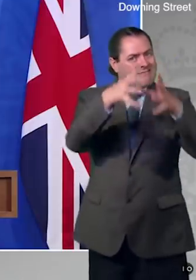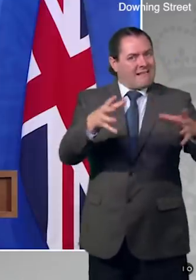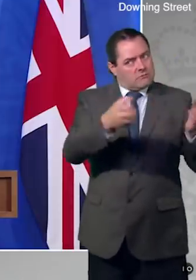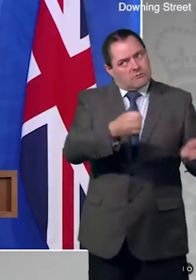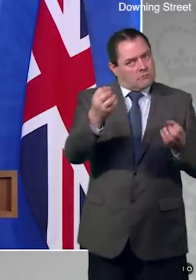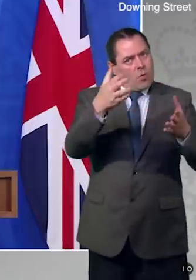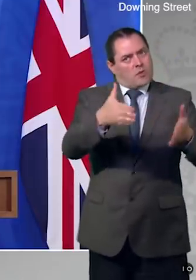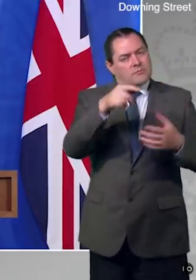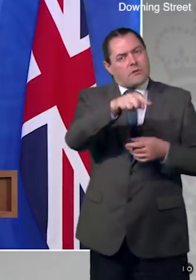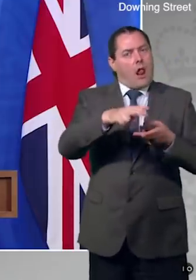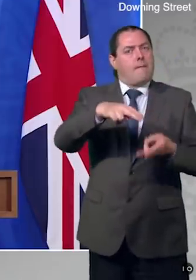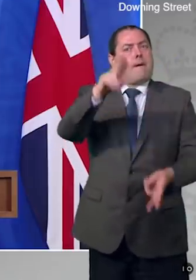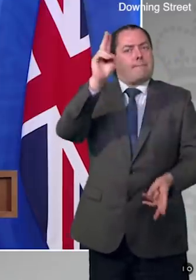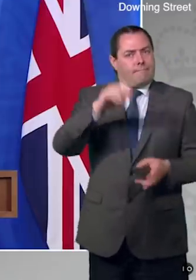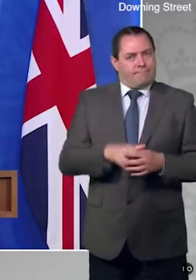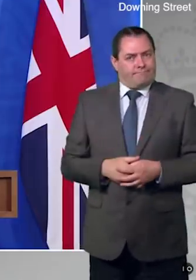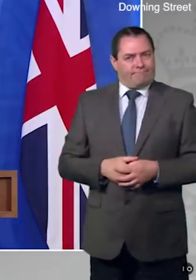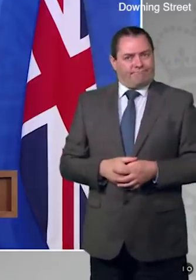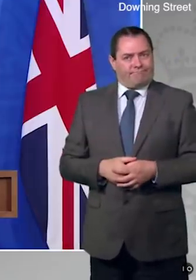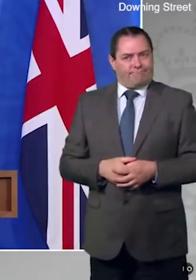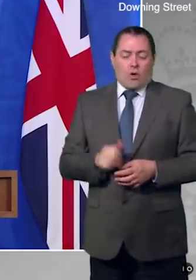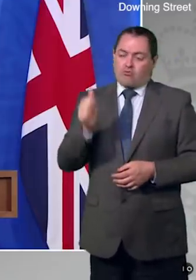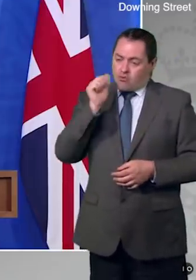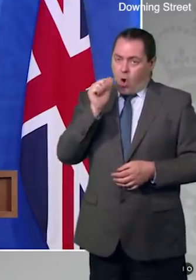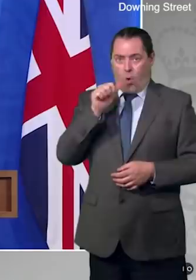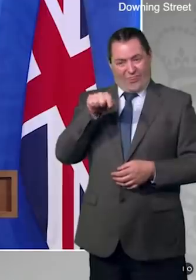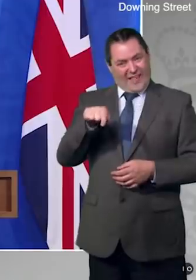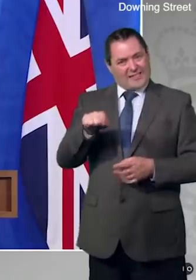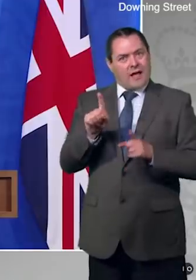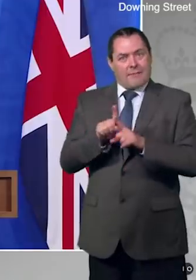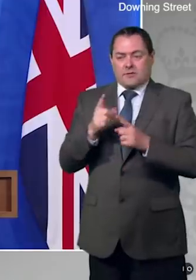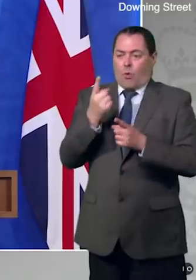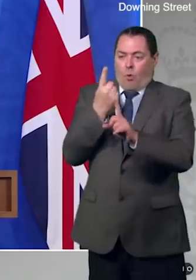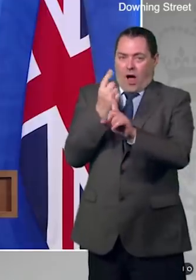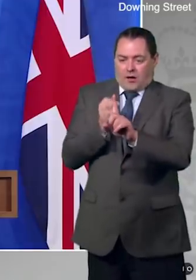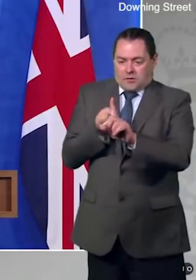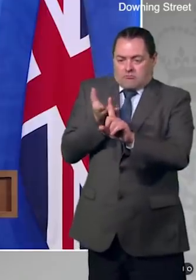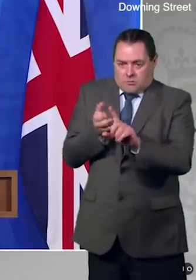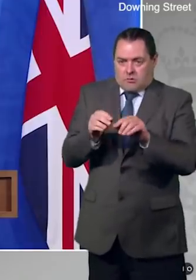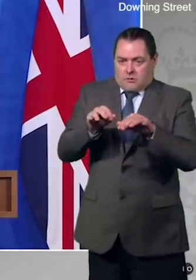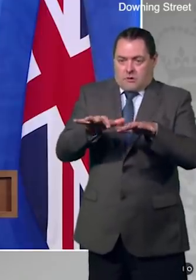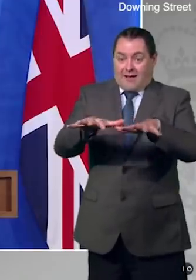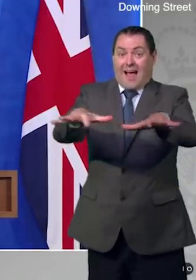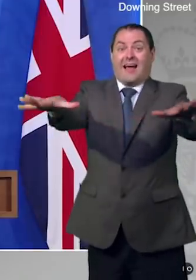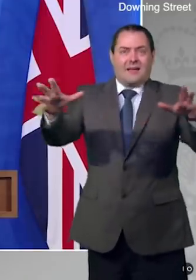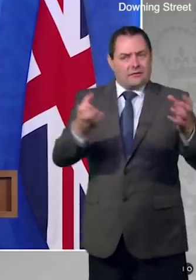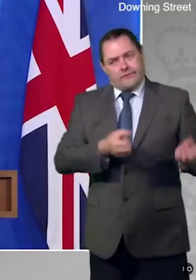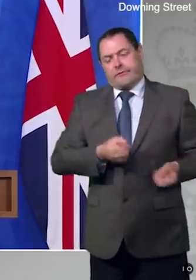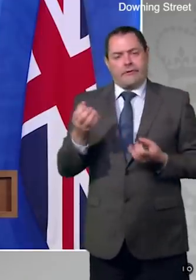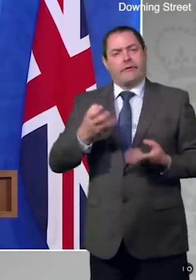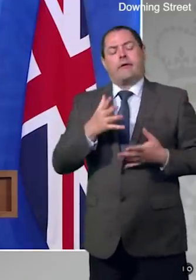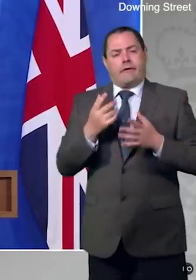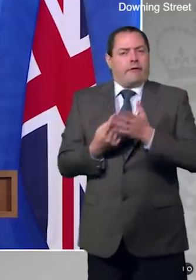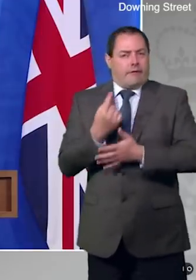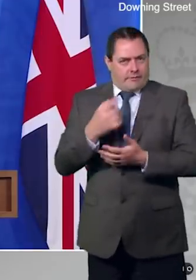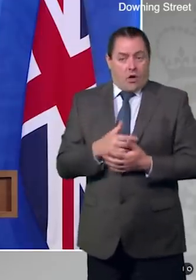remorseless logic of exponential growth. And even if the link between infection and hospitalization